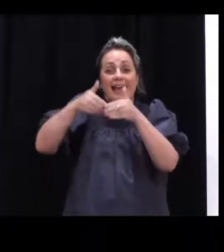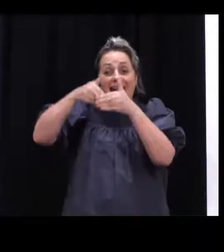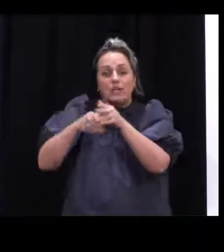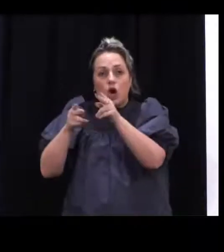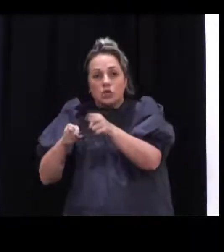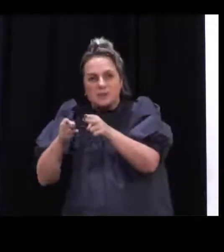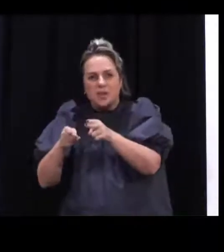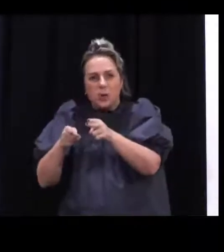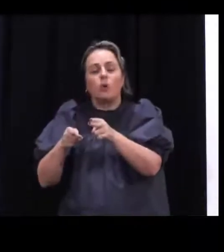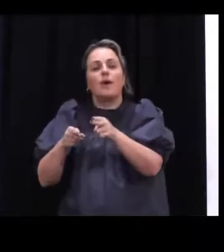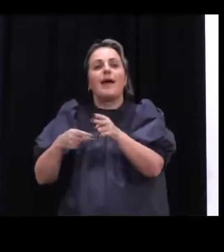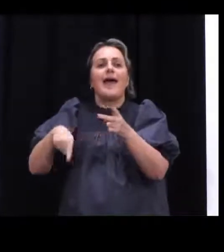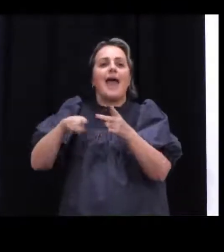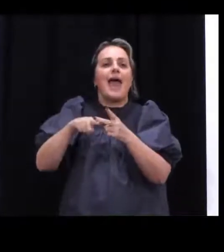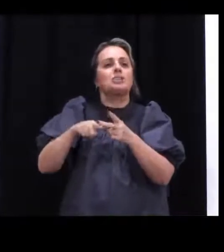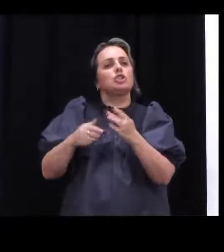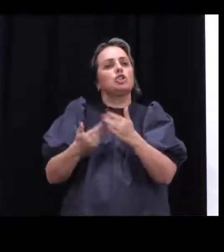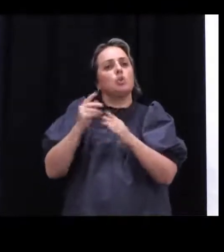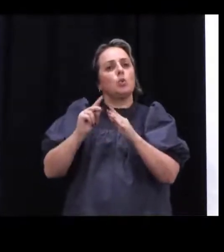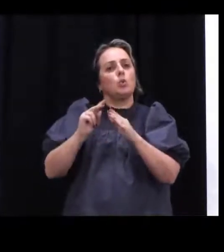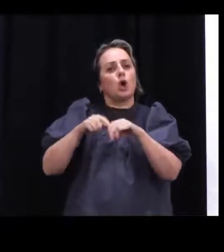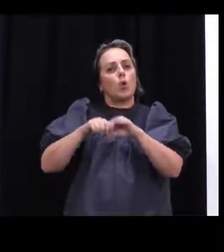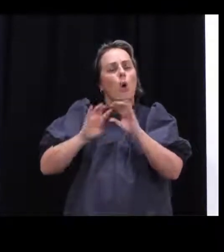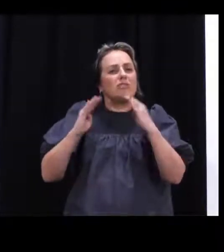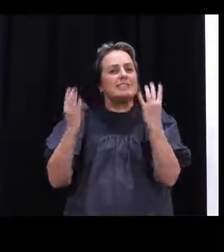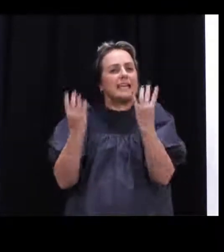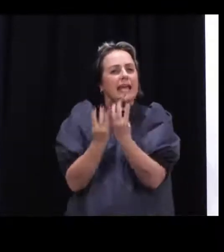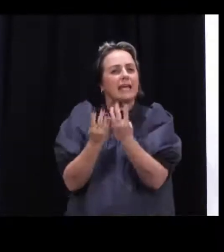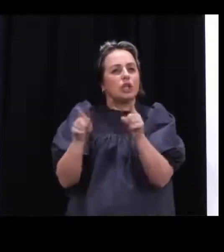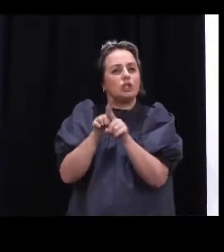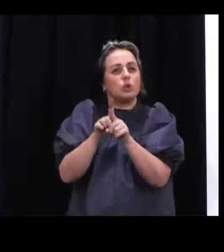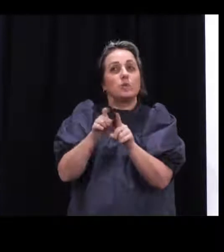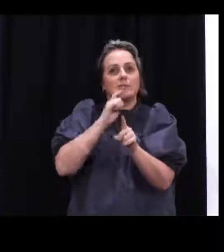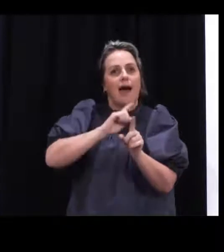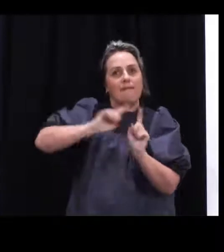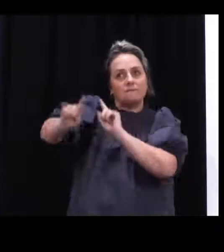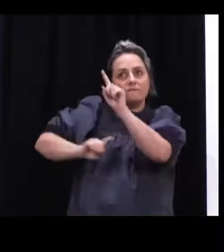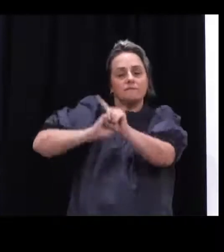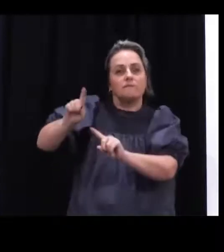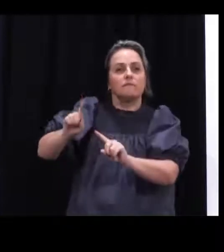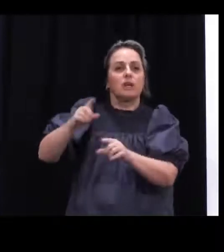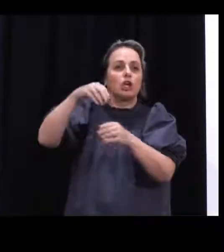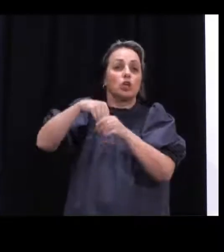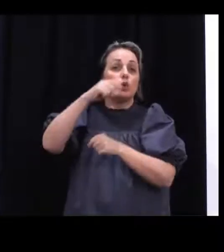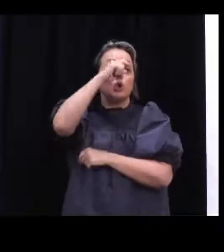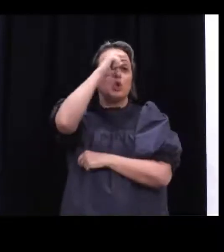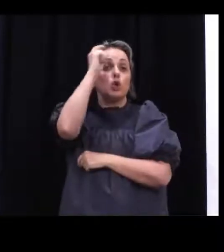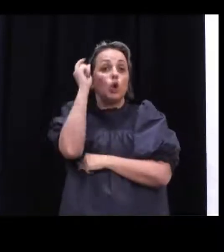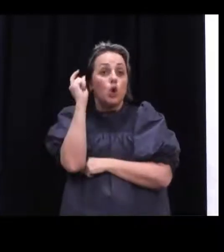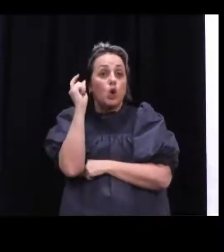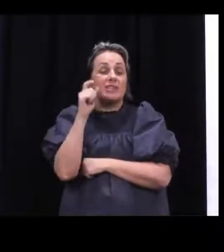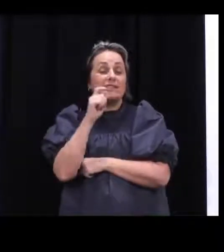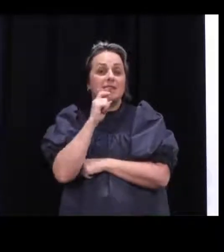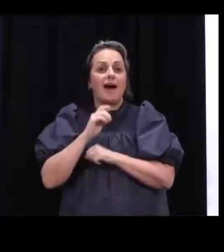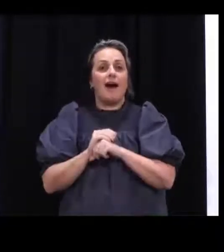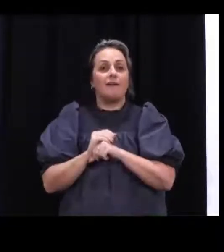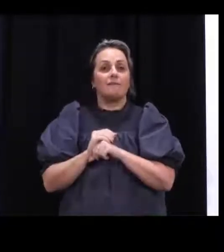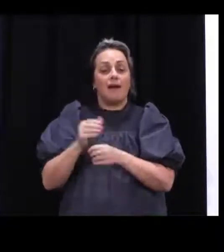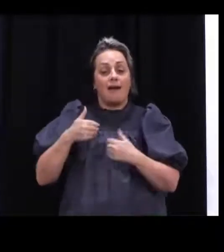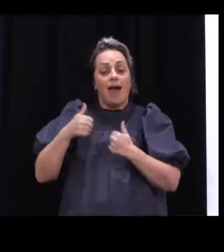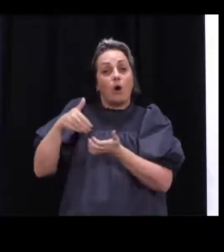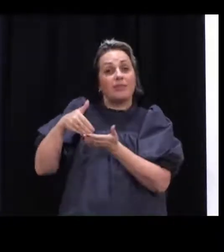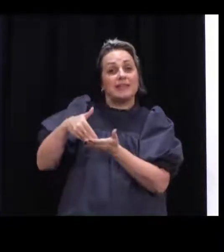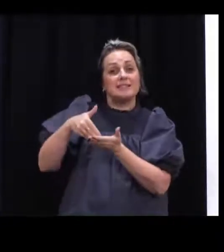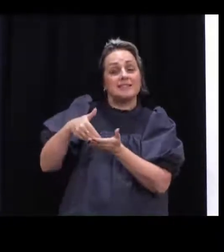as well as in the new quarantine facilities that are being stood up. There includes nursing staff in the hospitals, healthcare assistants, and